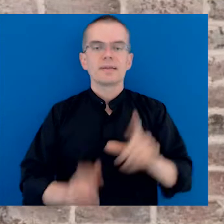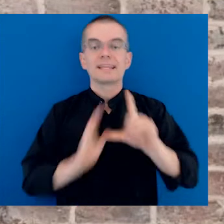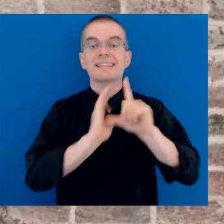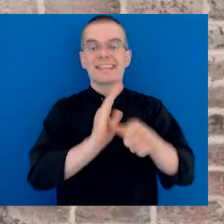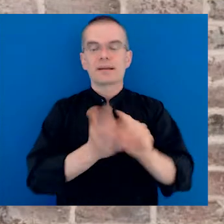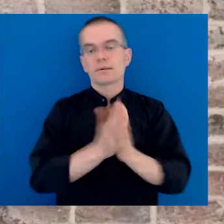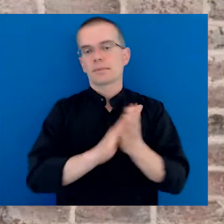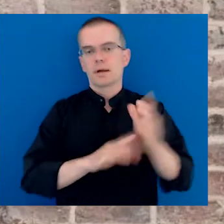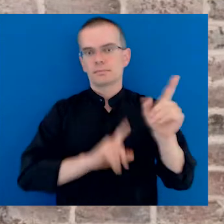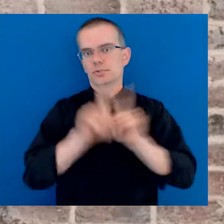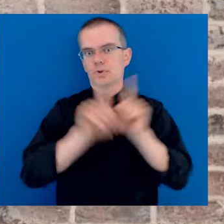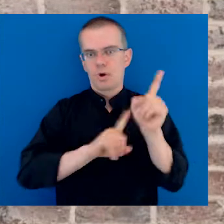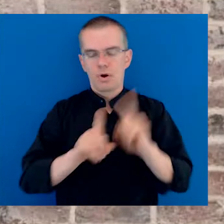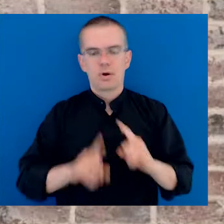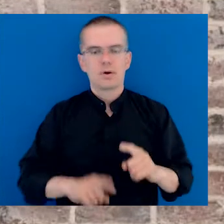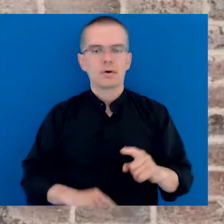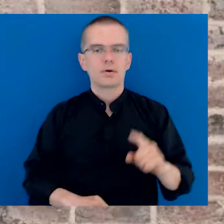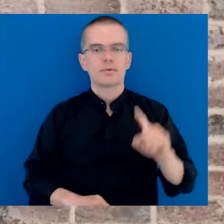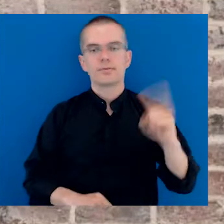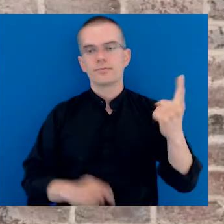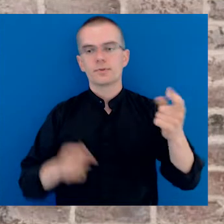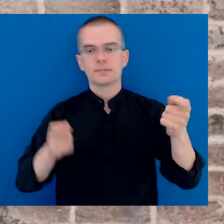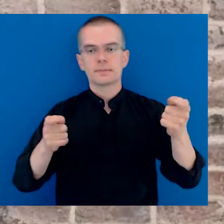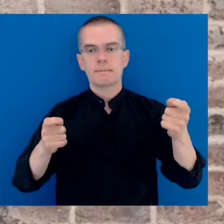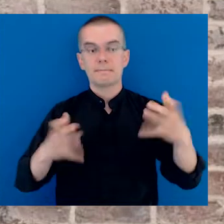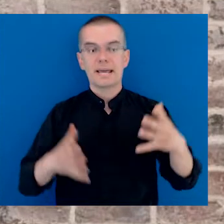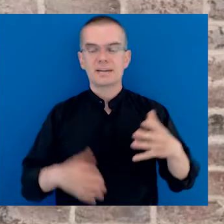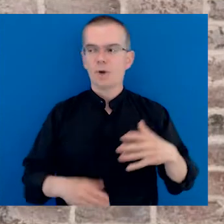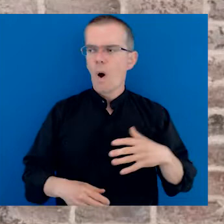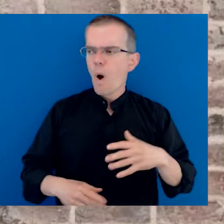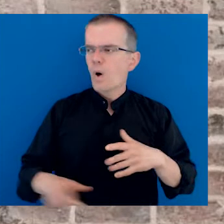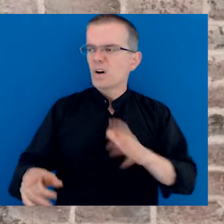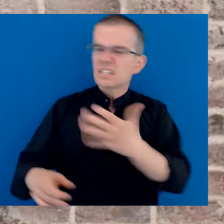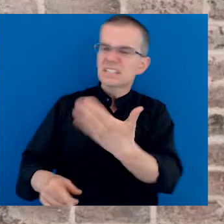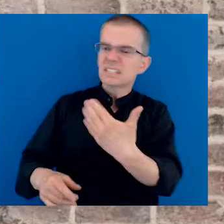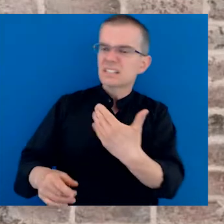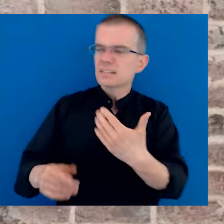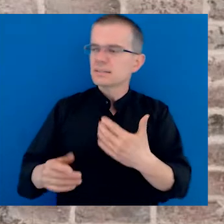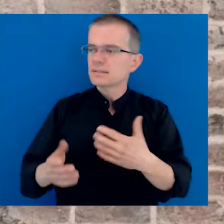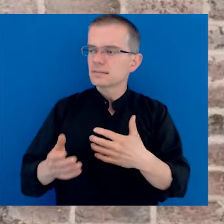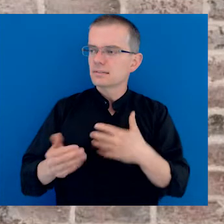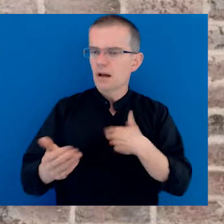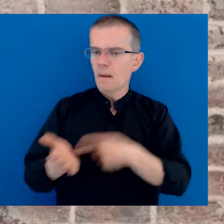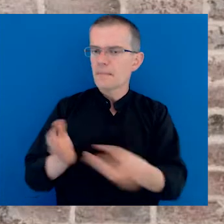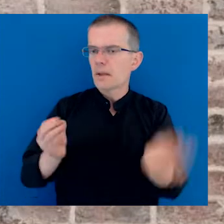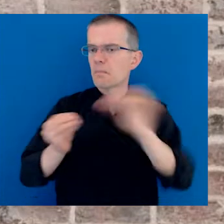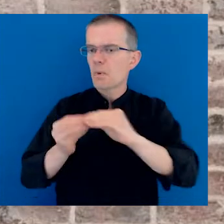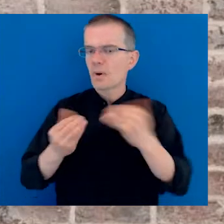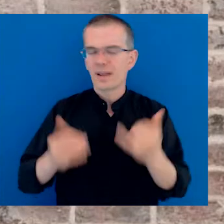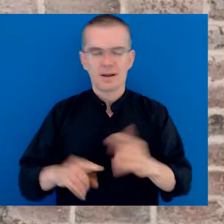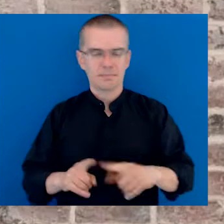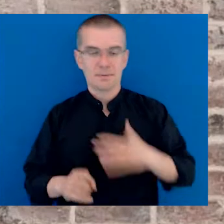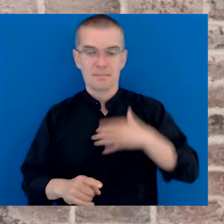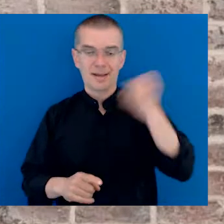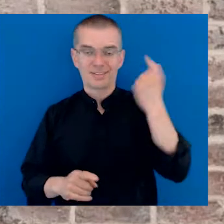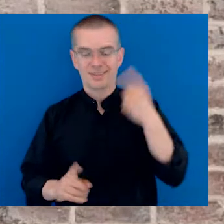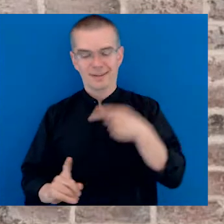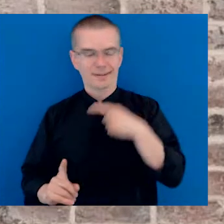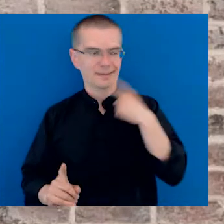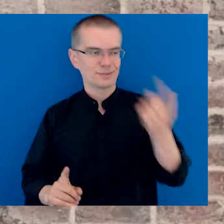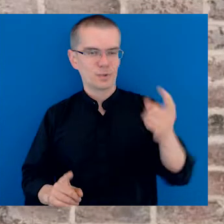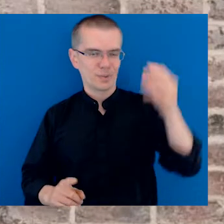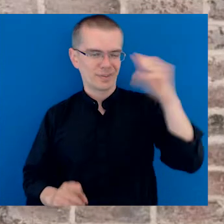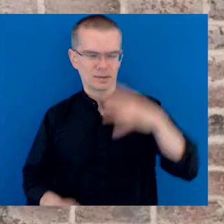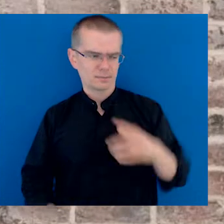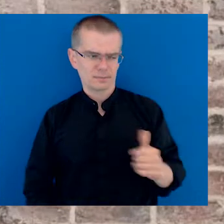a star, that first manager wanted to get him back and was willing to pay him more. But as I understand it, he said to that